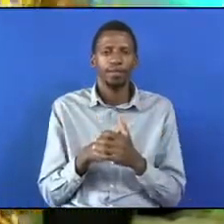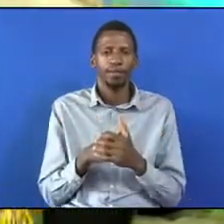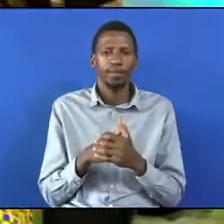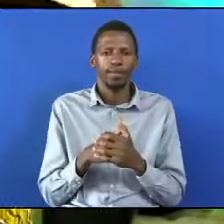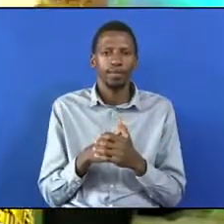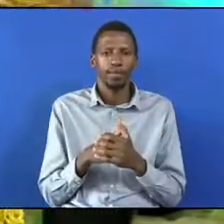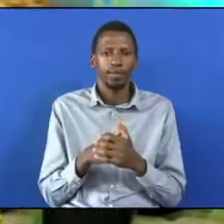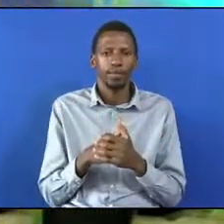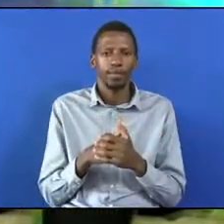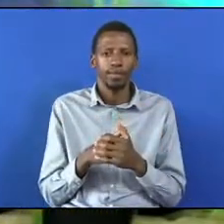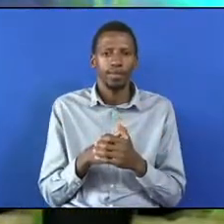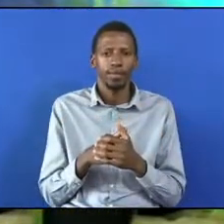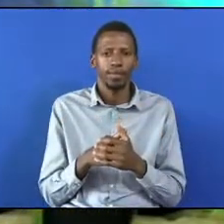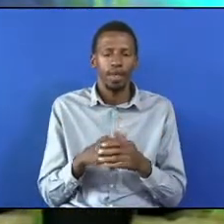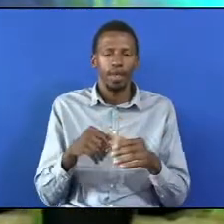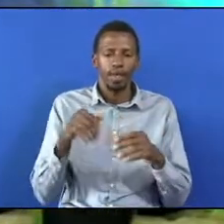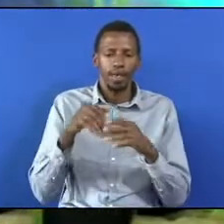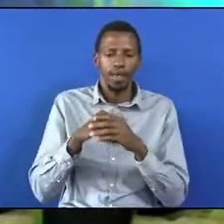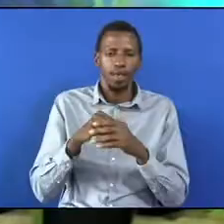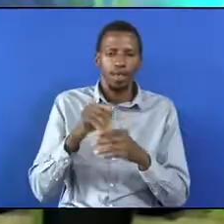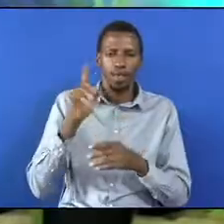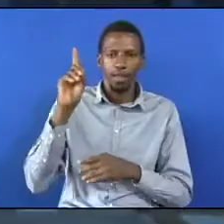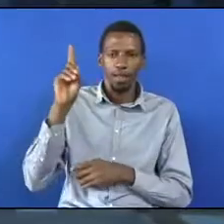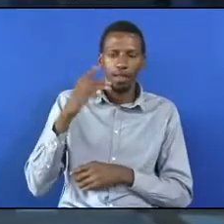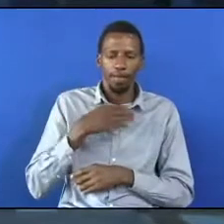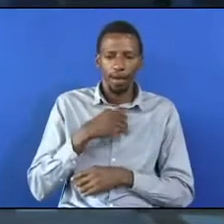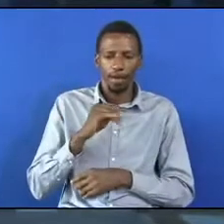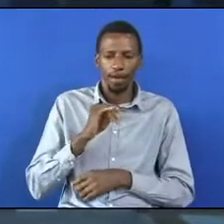in me and I in them,